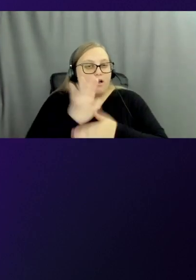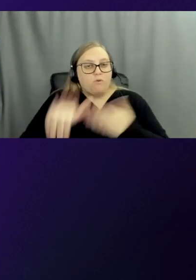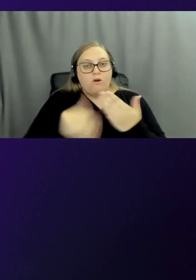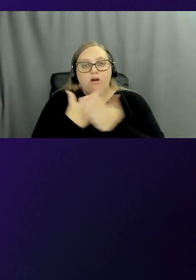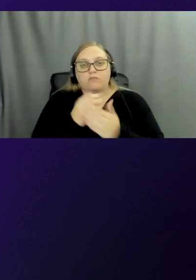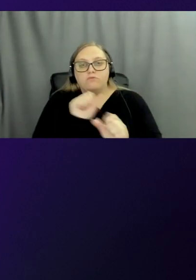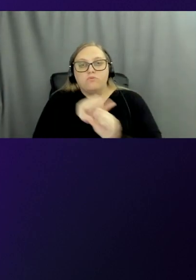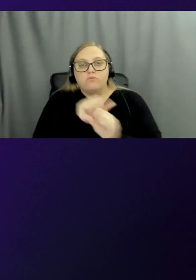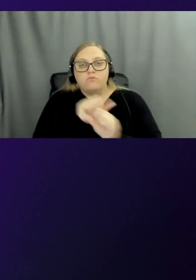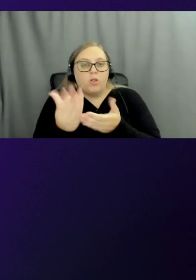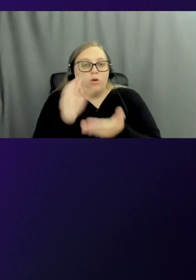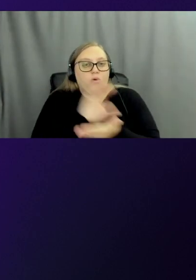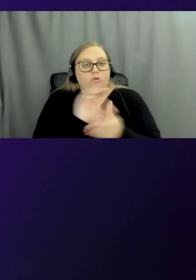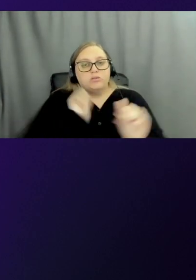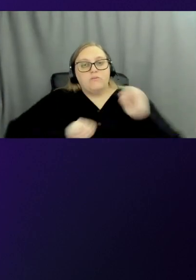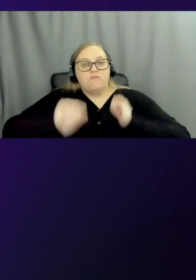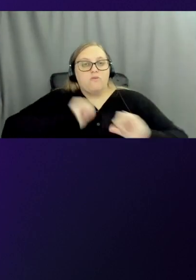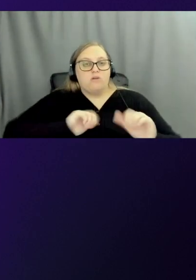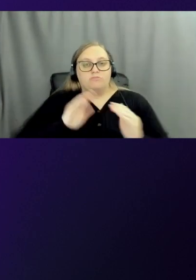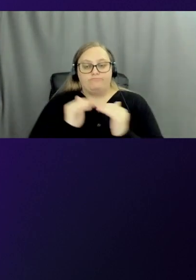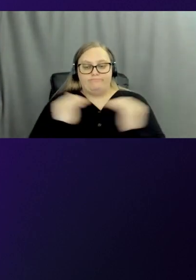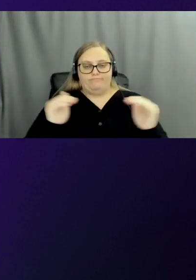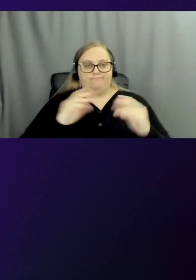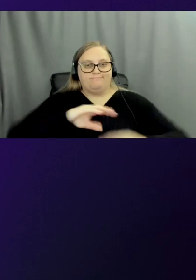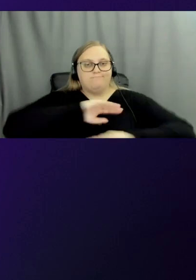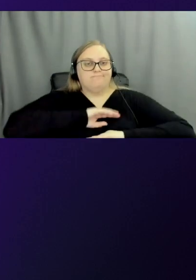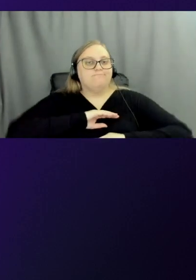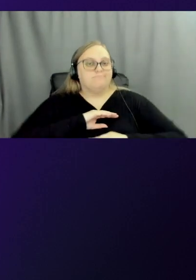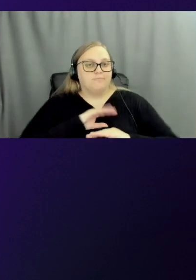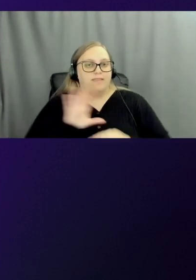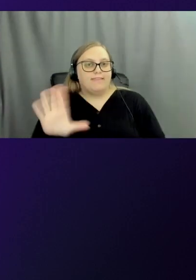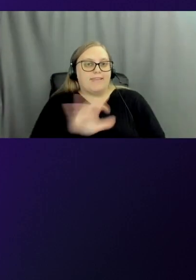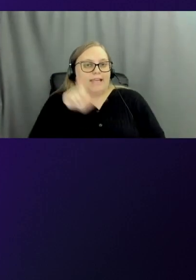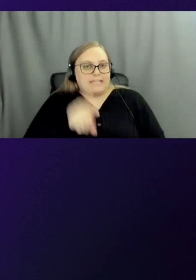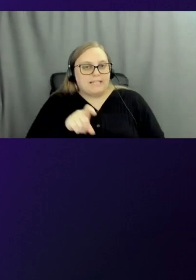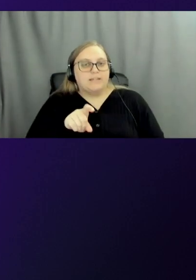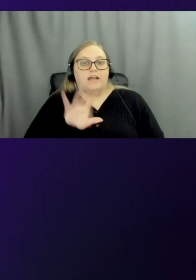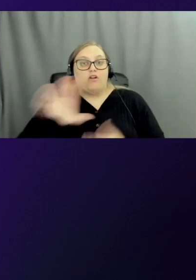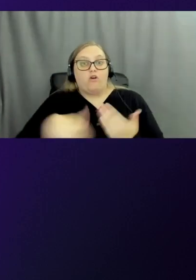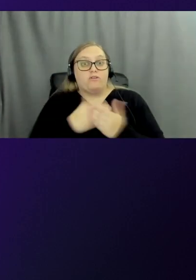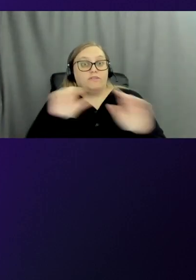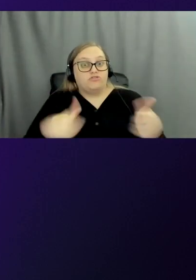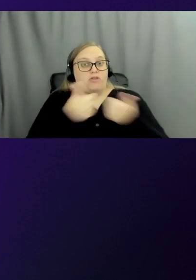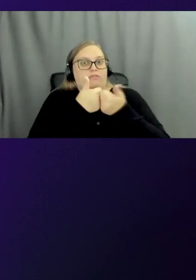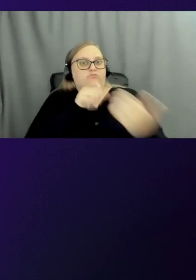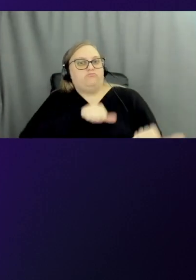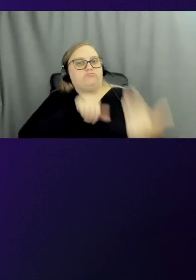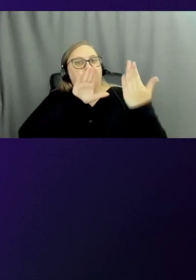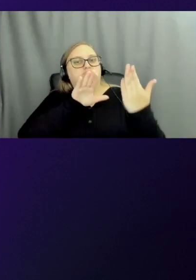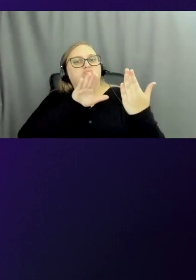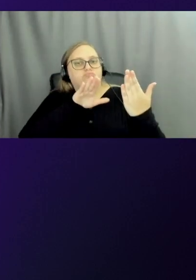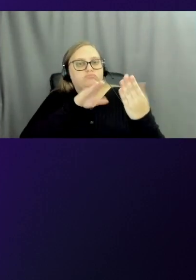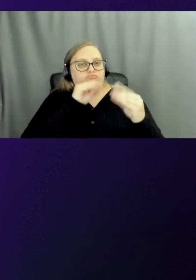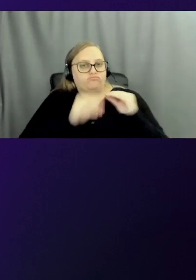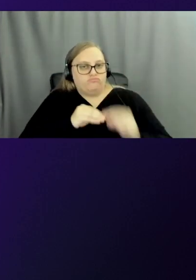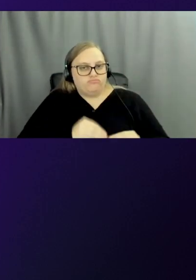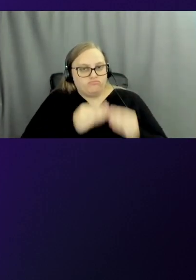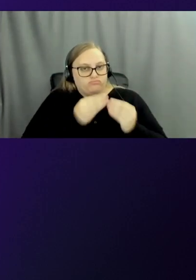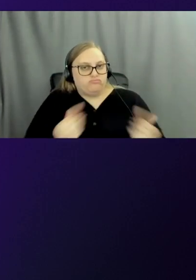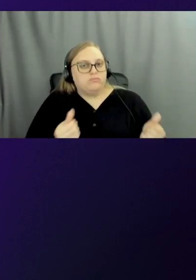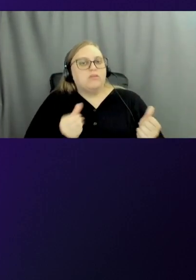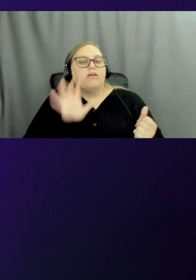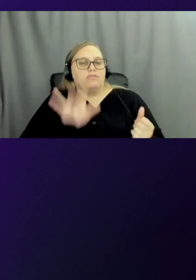at the level that customer needs and address all of their challenges. And there is a very specific thing that we have incorporated into